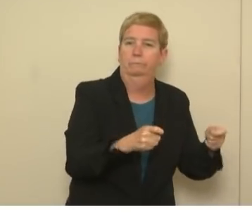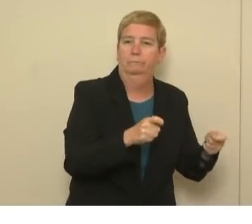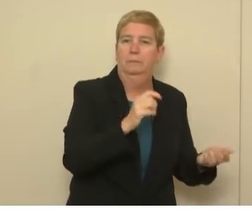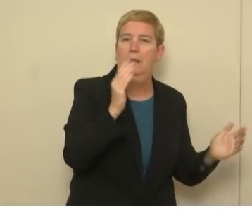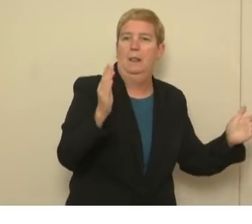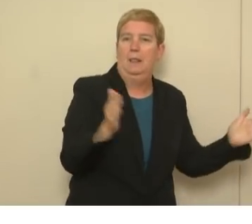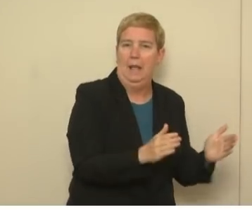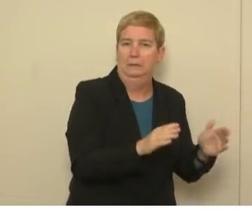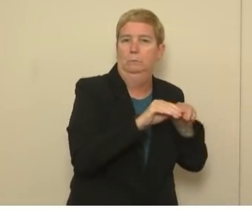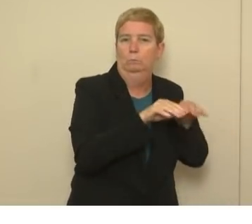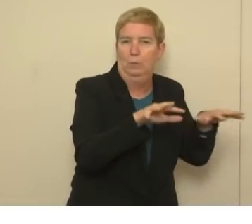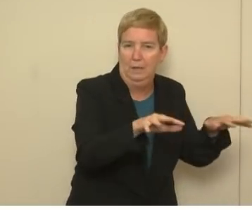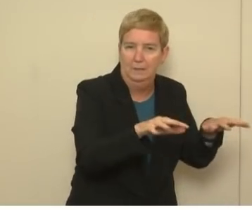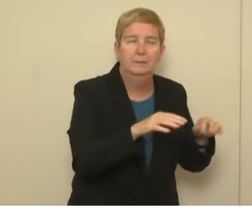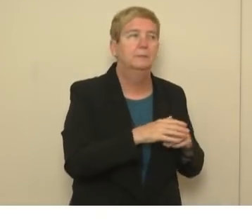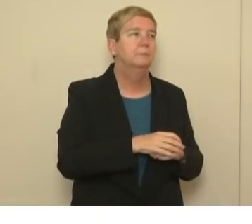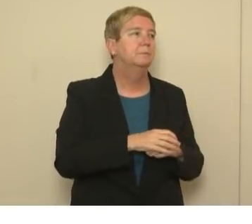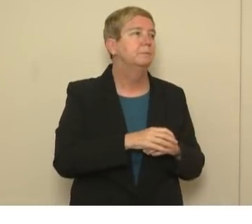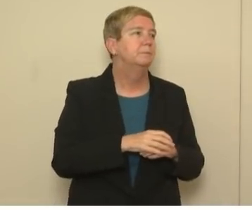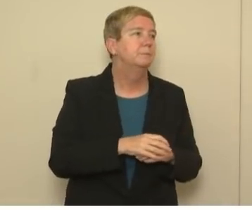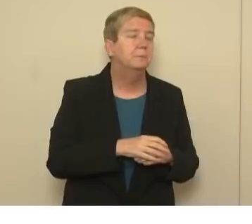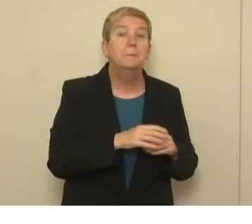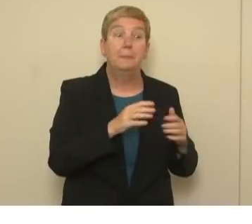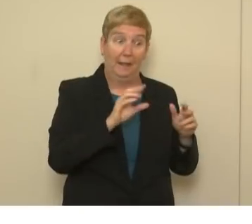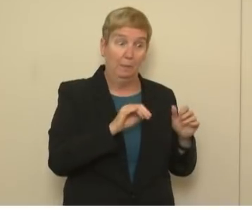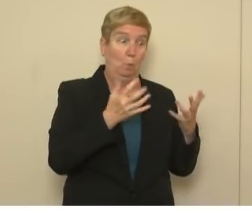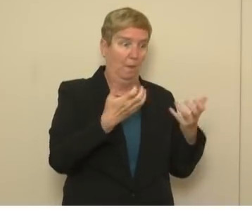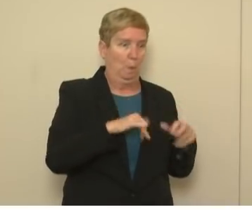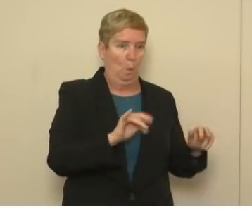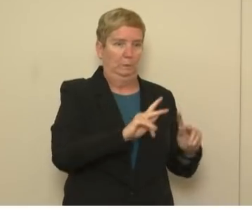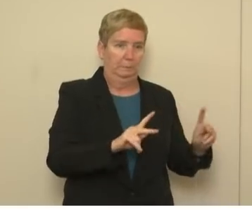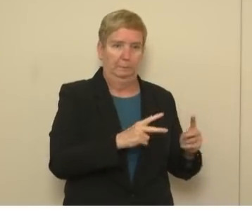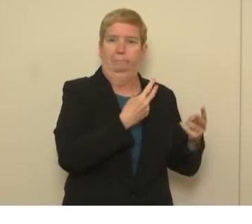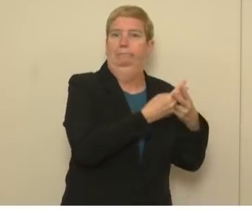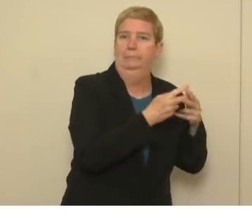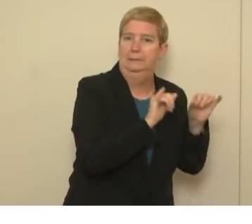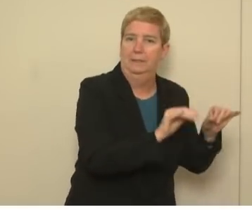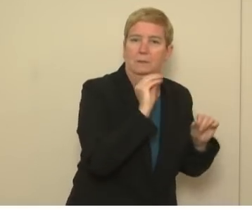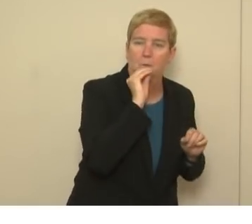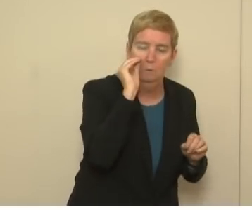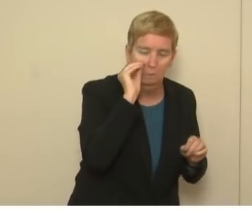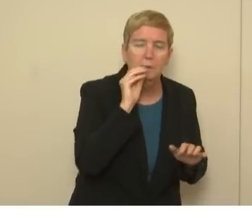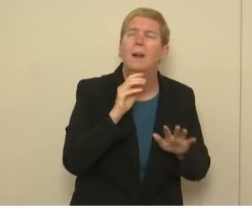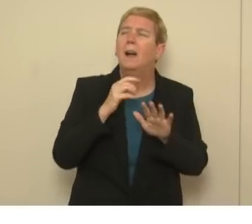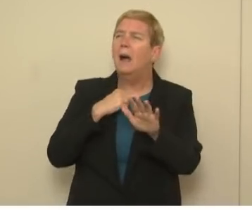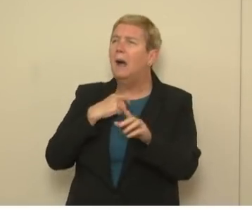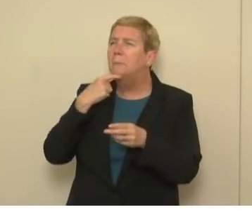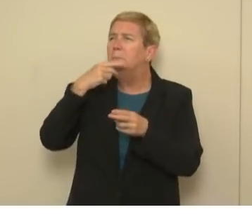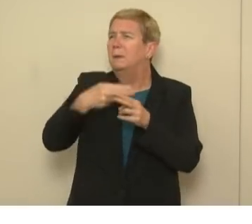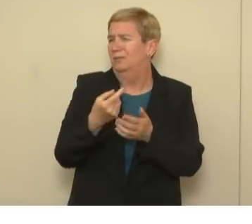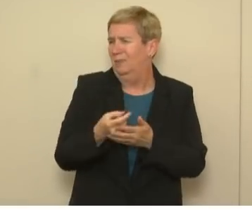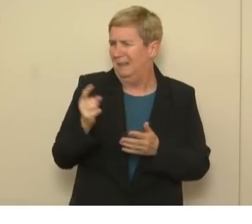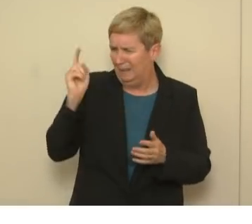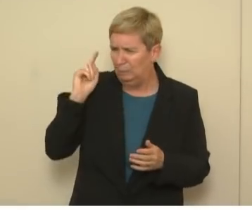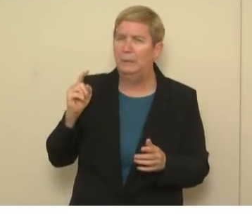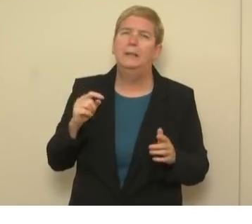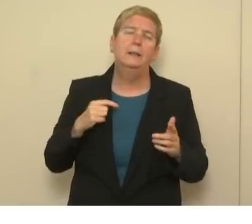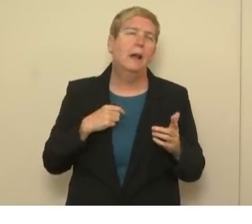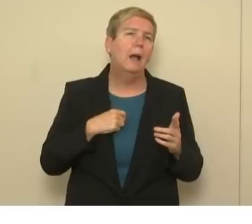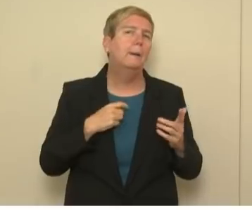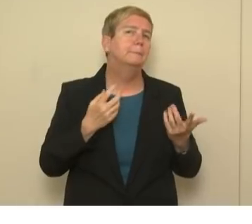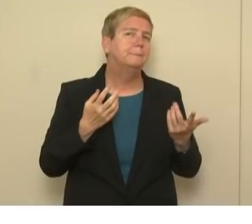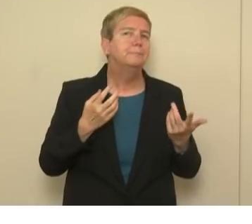those contacts, that sounds redundant, and get them quarantined. I mentioned this last week, but we're starting to have issues being raised here